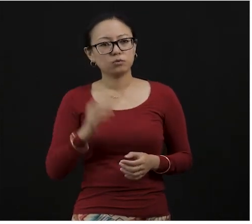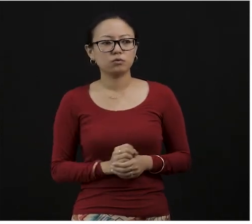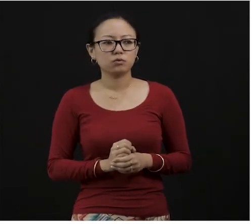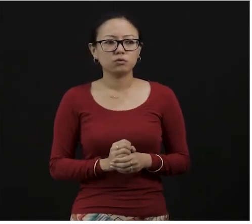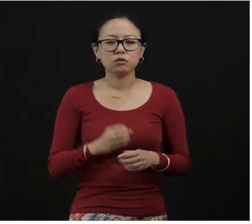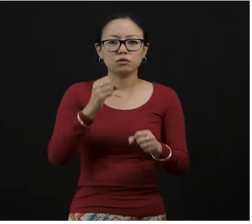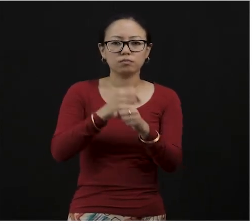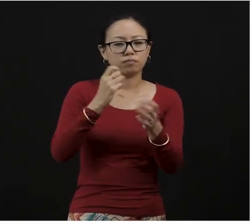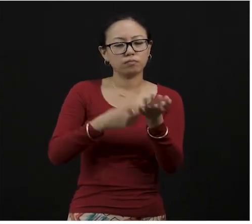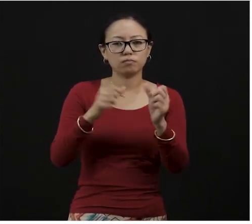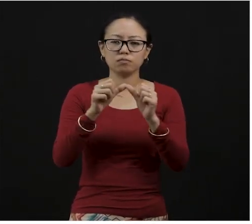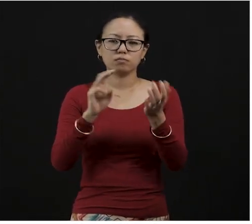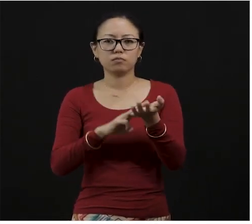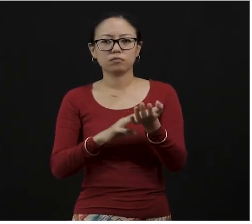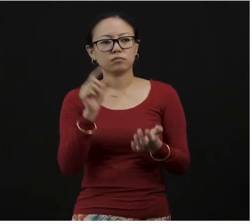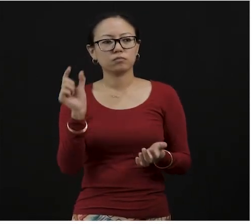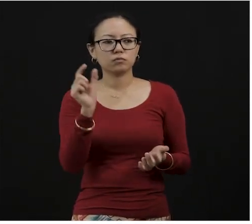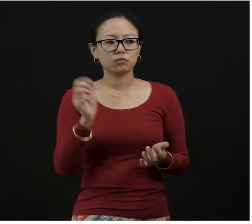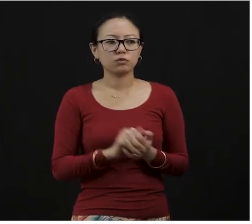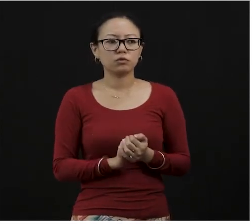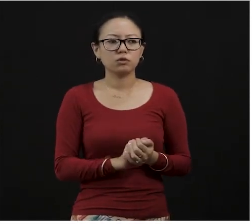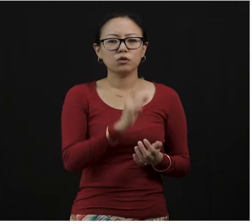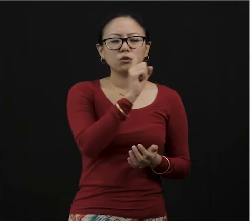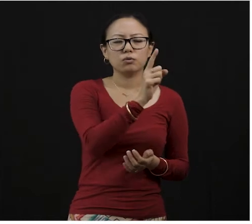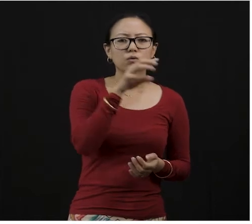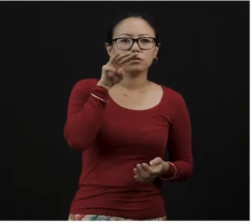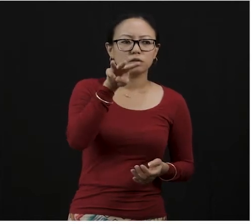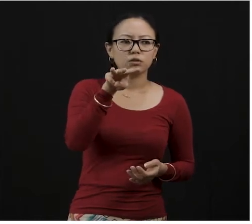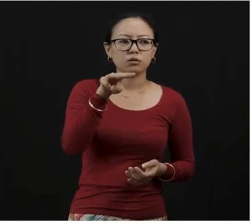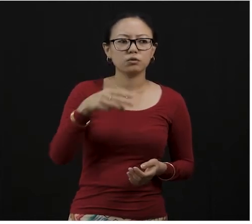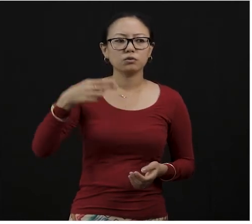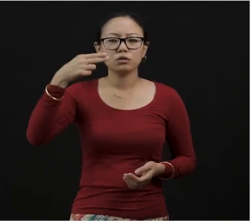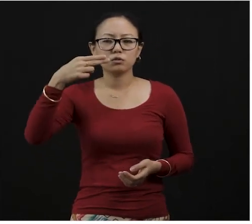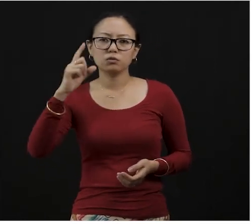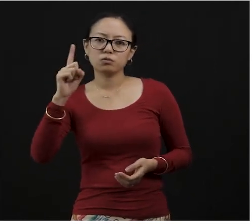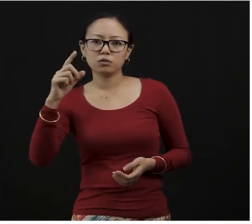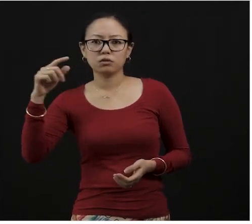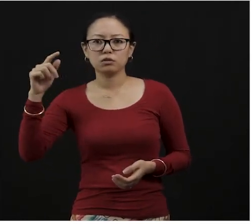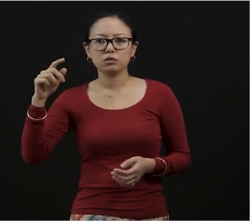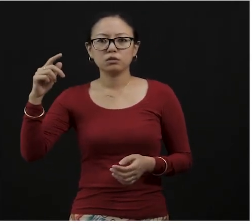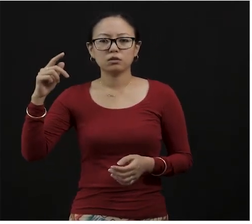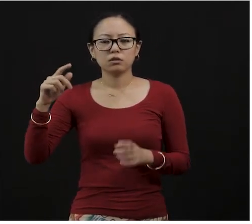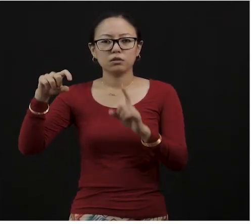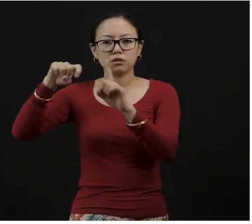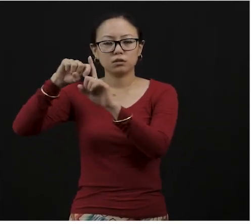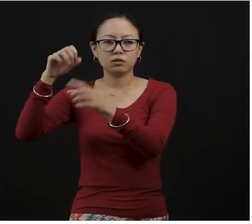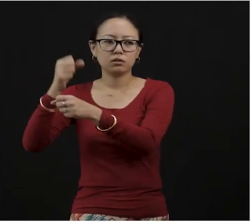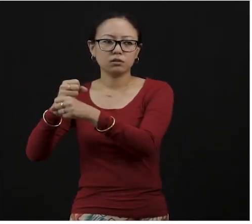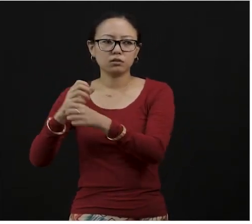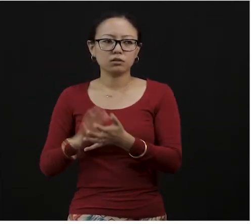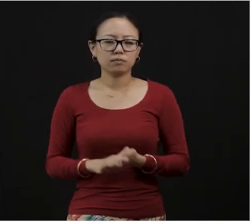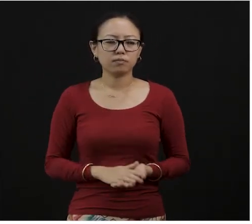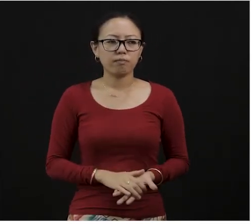units of measuring weight is kilogram. So kilogram has been represented by kg,